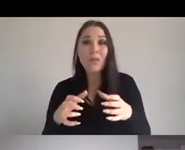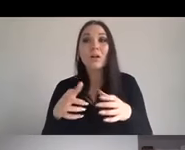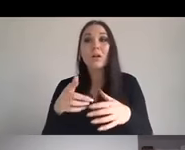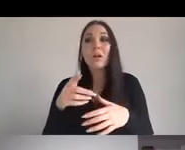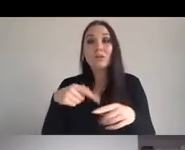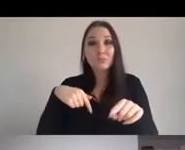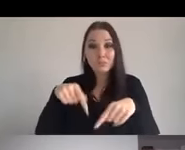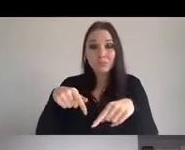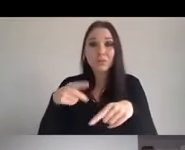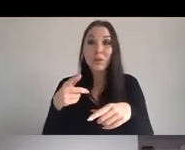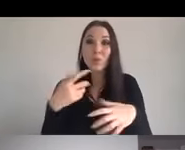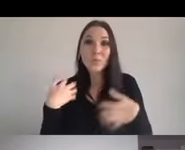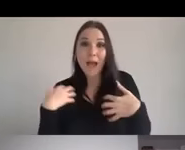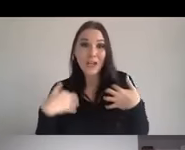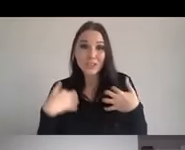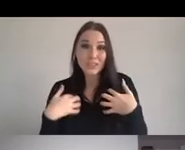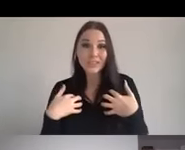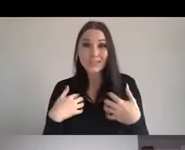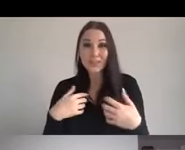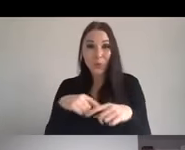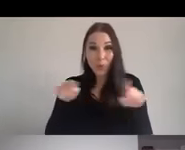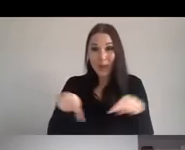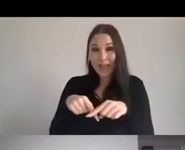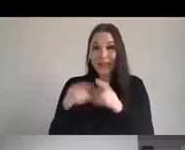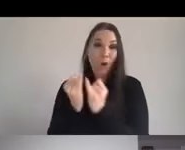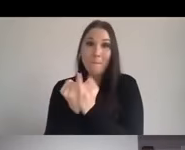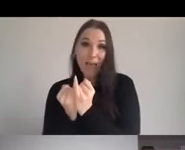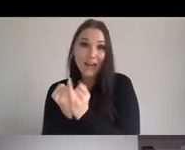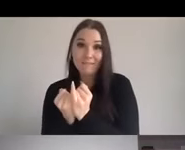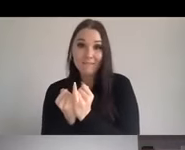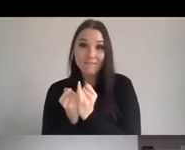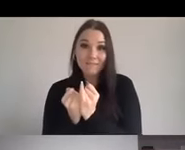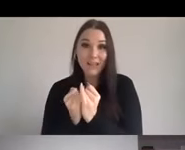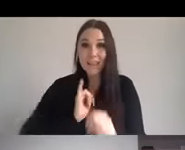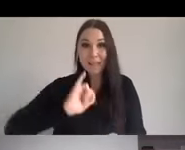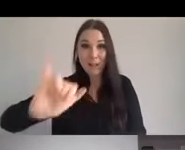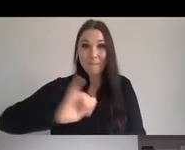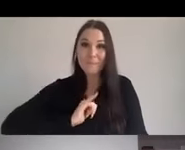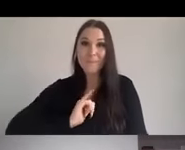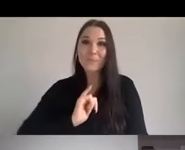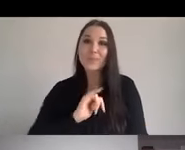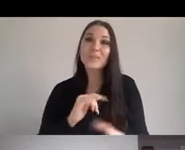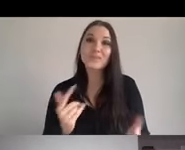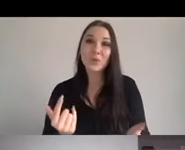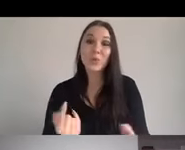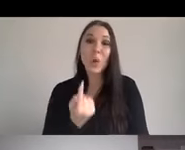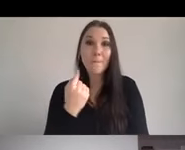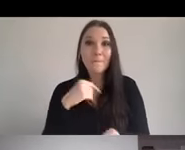even if we maybe can't be competitive in the salary. So yeah, one of